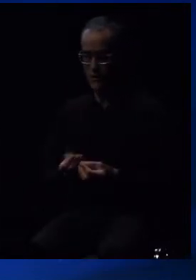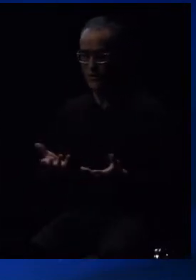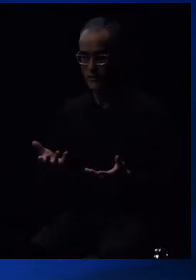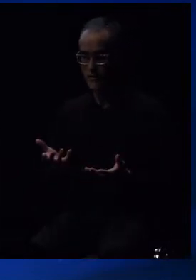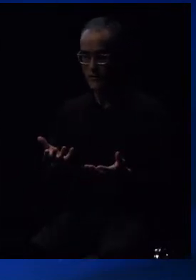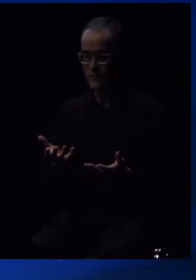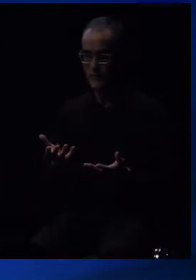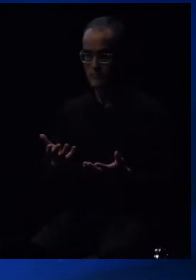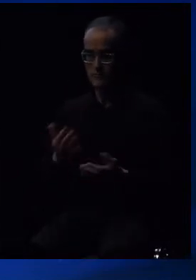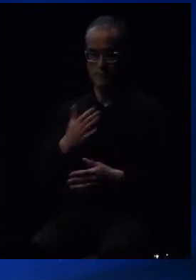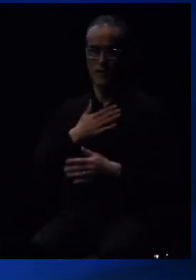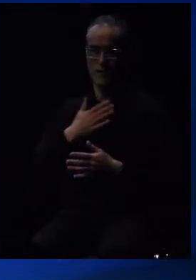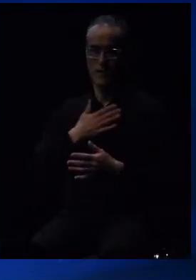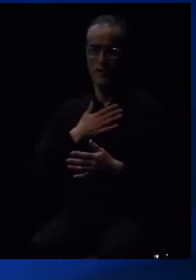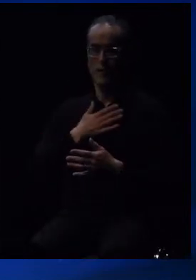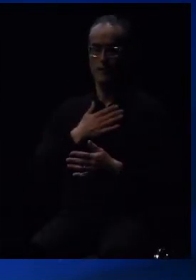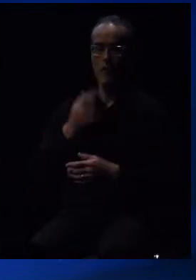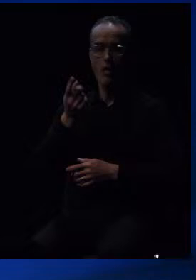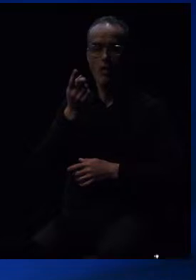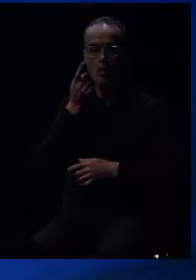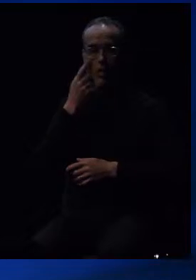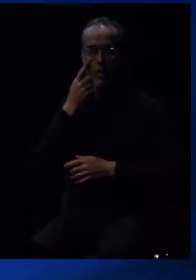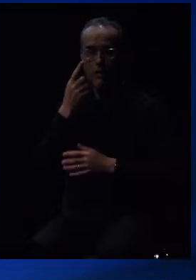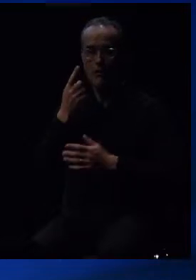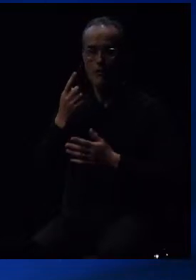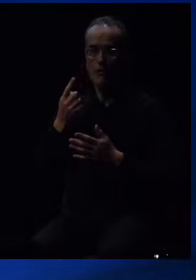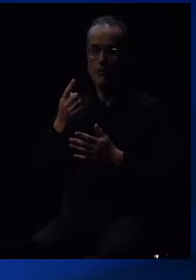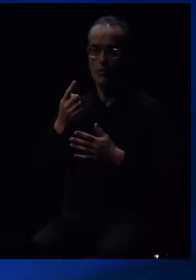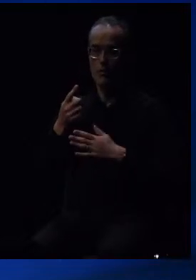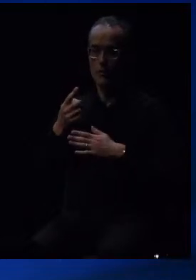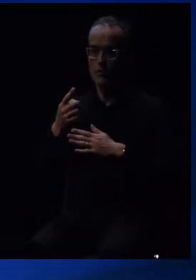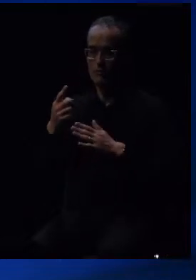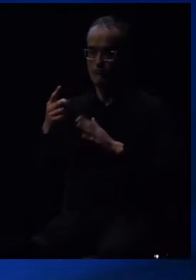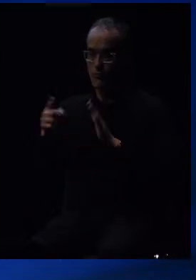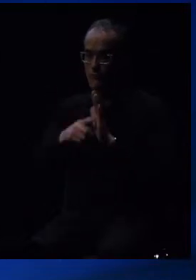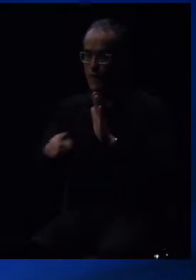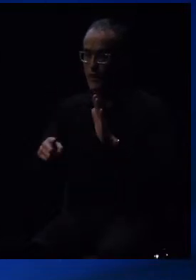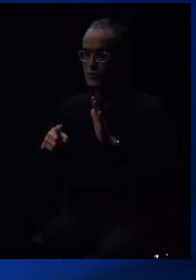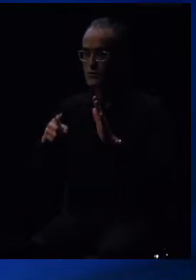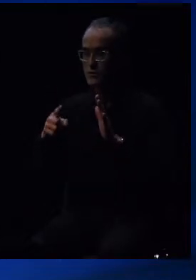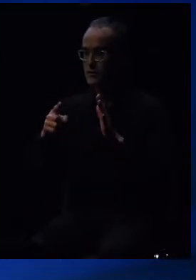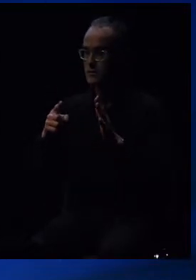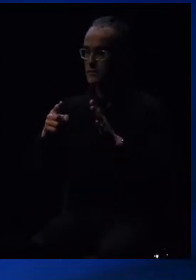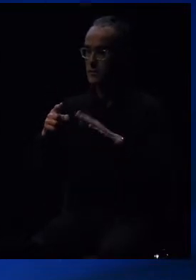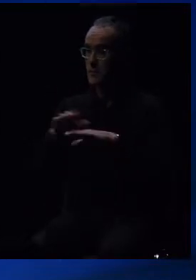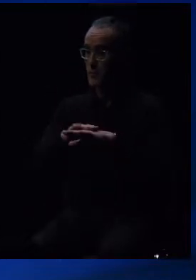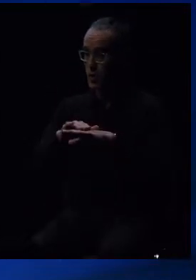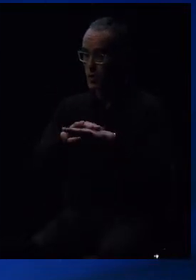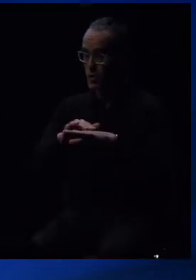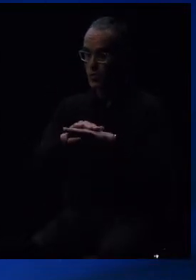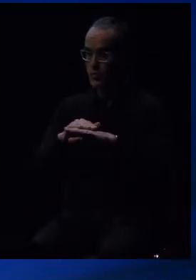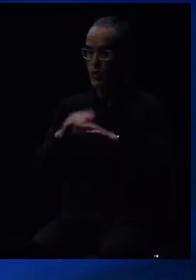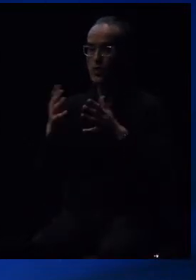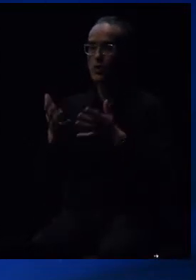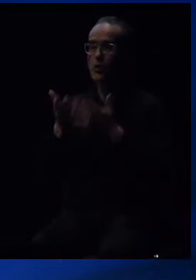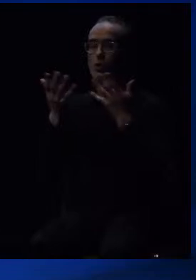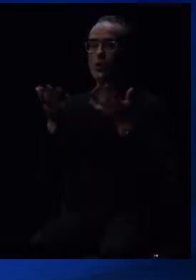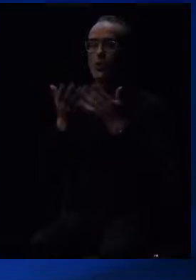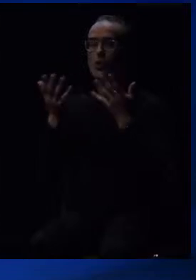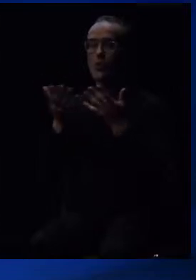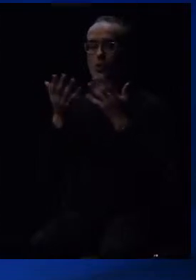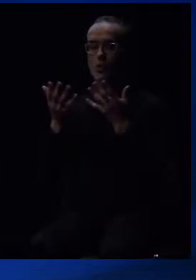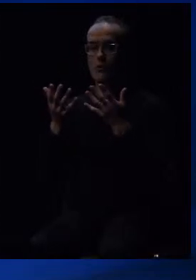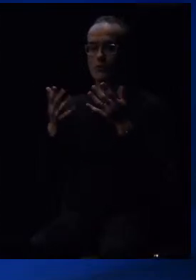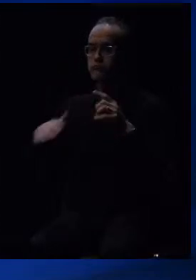to play with these reflections and blue, cool tones everywhere.